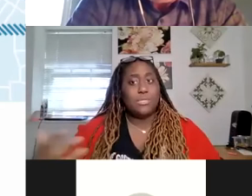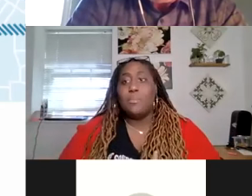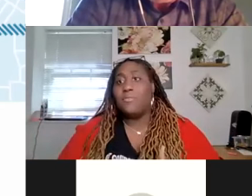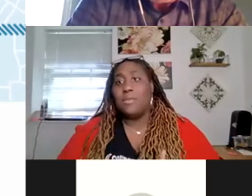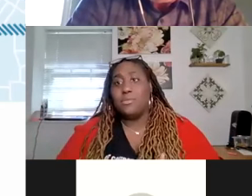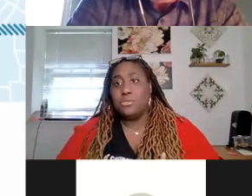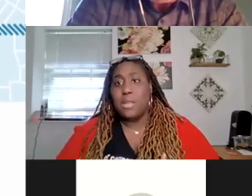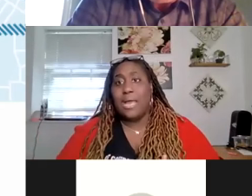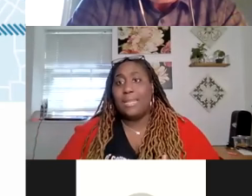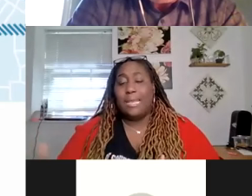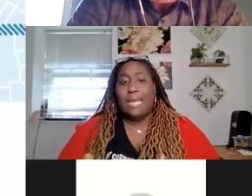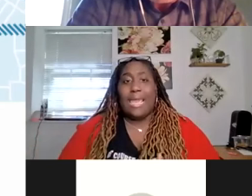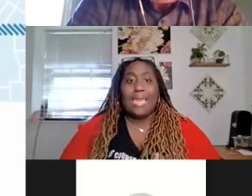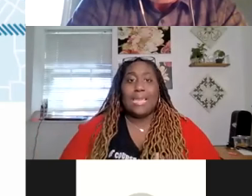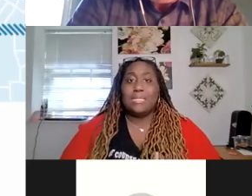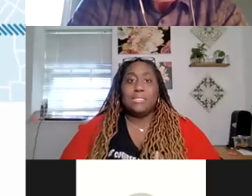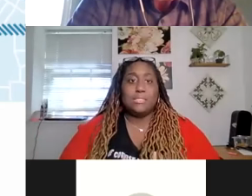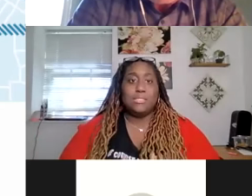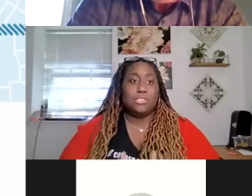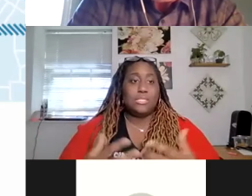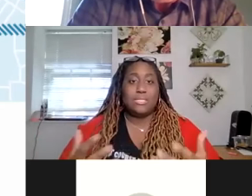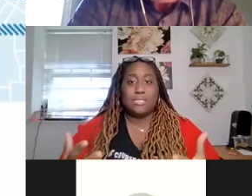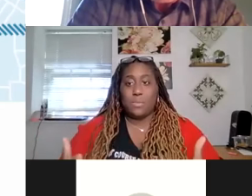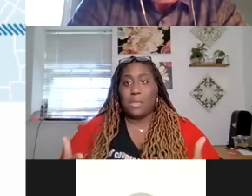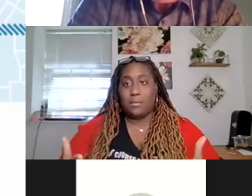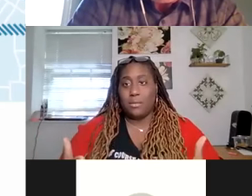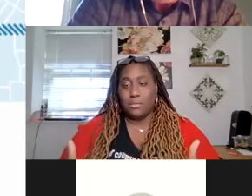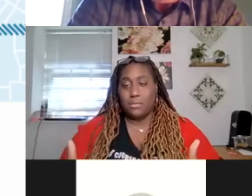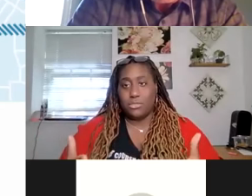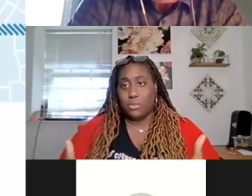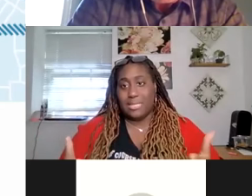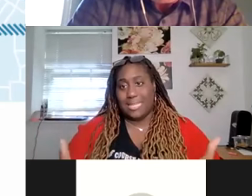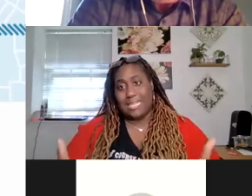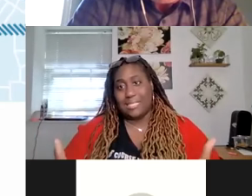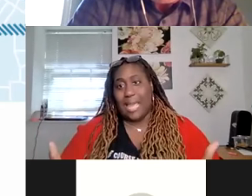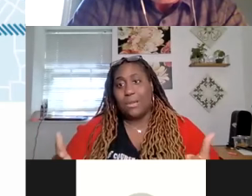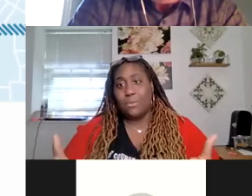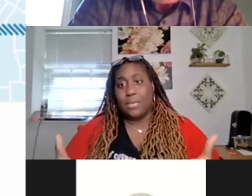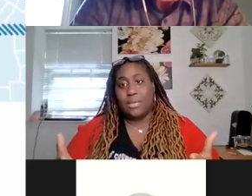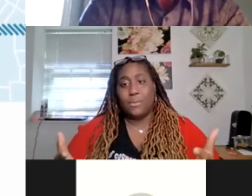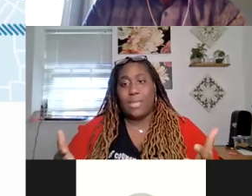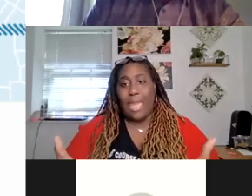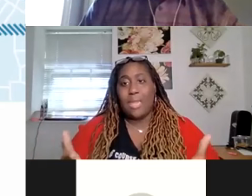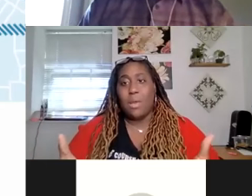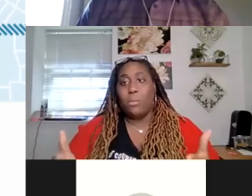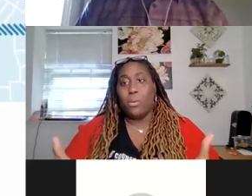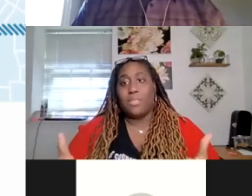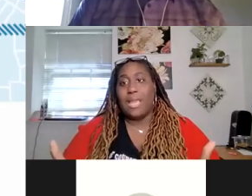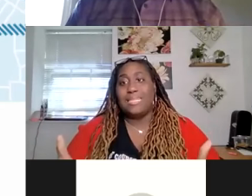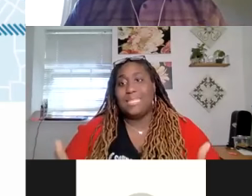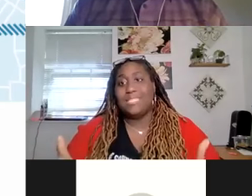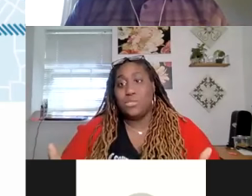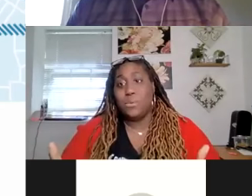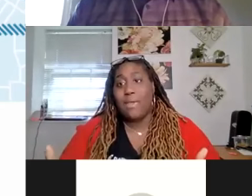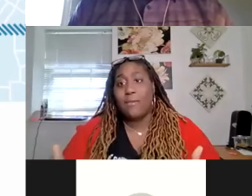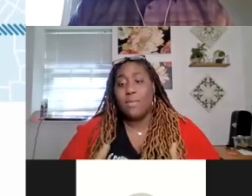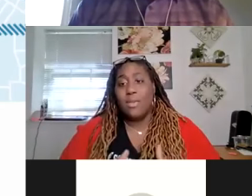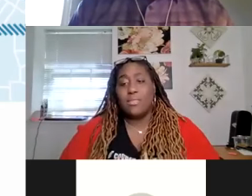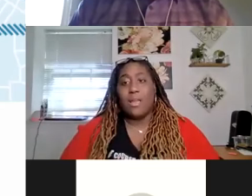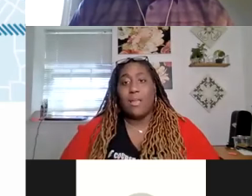it through, some of them do not. And, you know, just to speak a little to it, that's actually how we came up with the idea